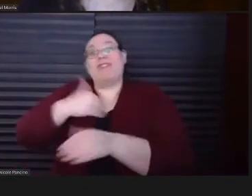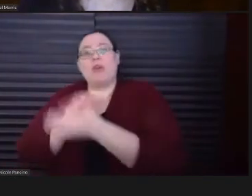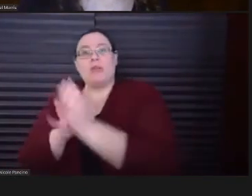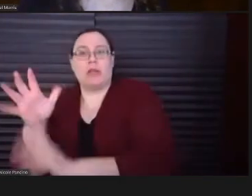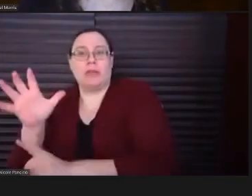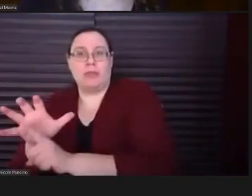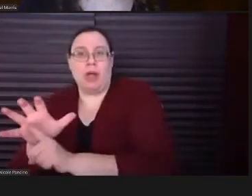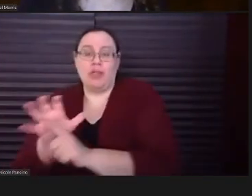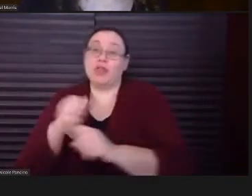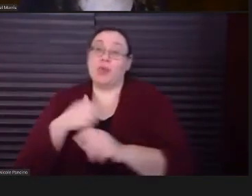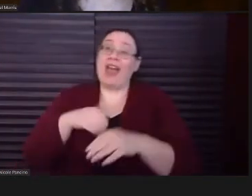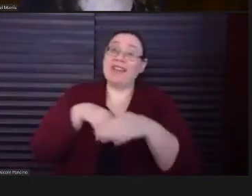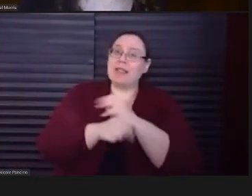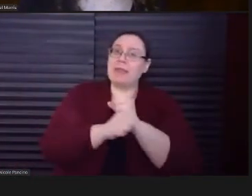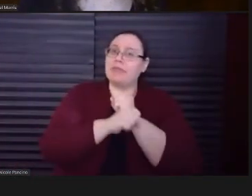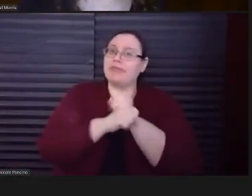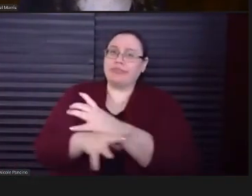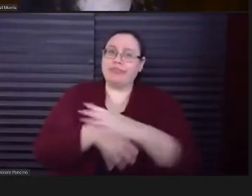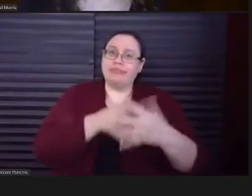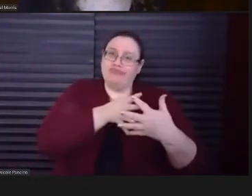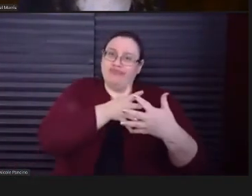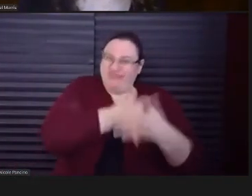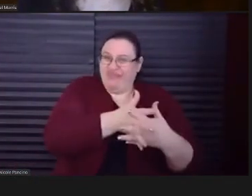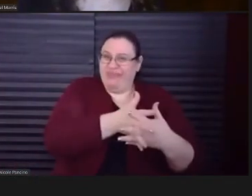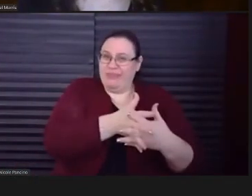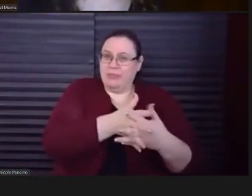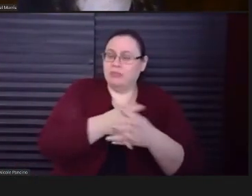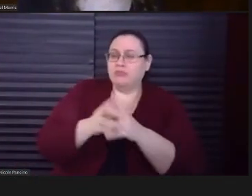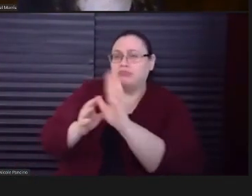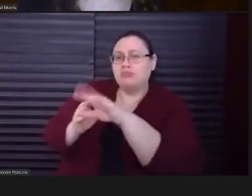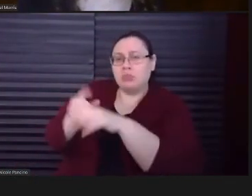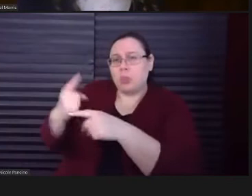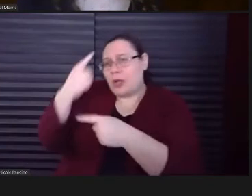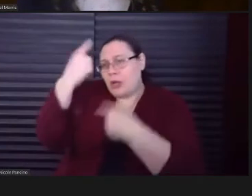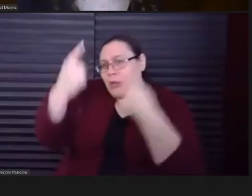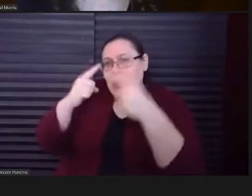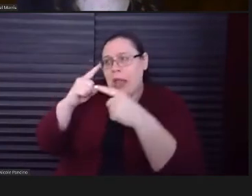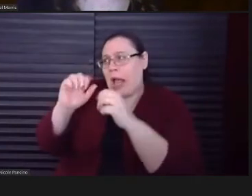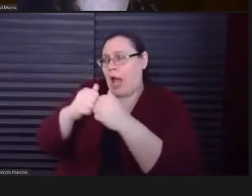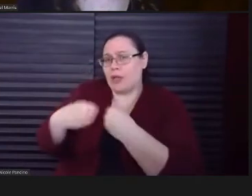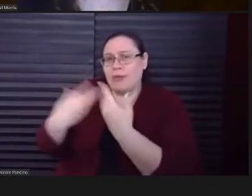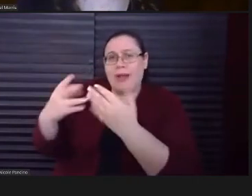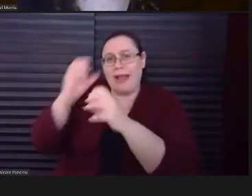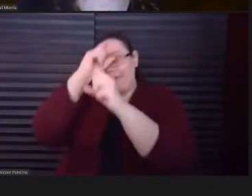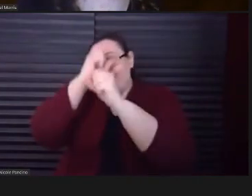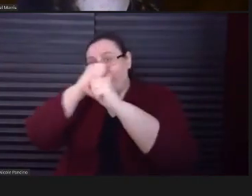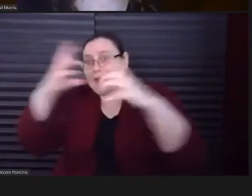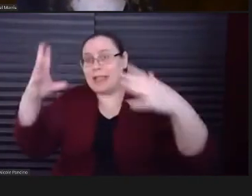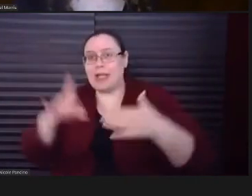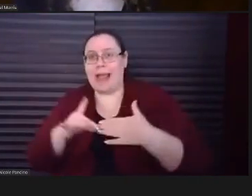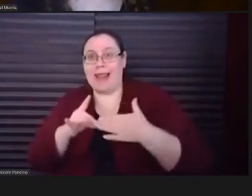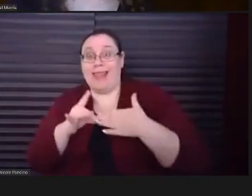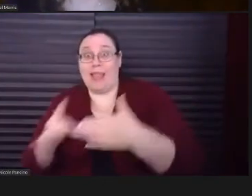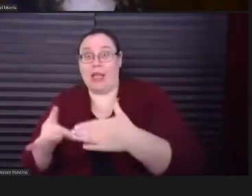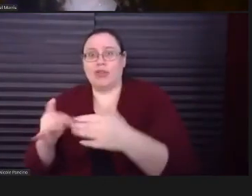in accessibility. So what are your thoughts on how we can provide the vision and leadership to ensure that that does